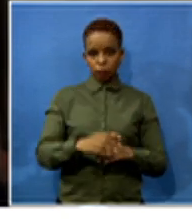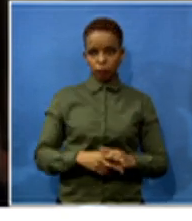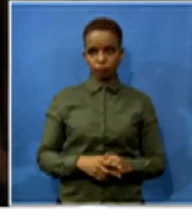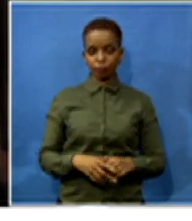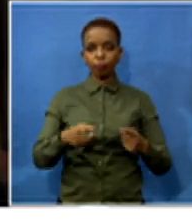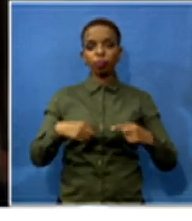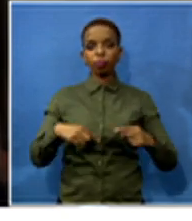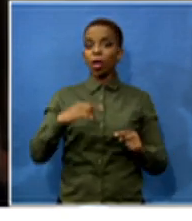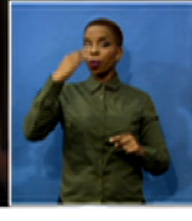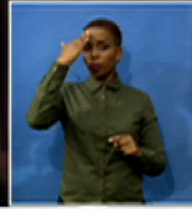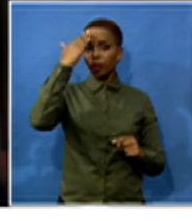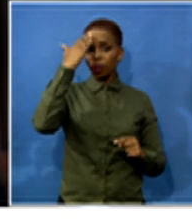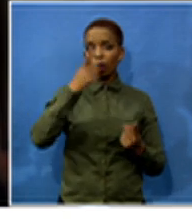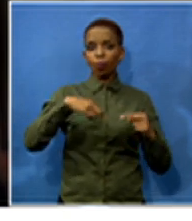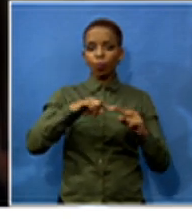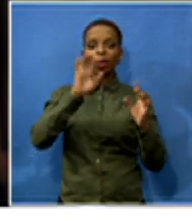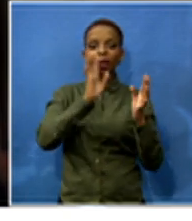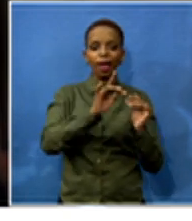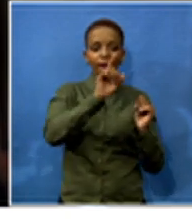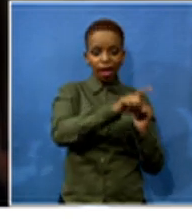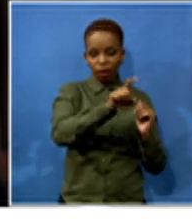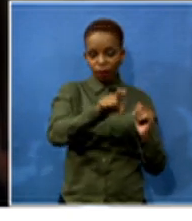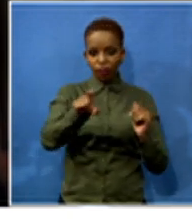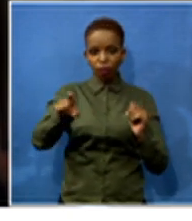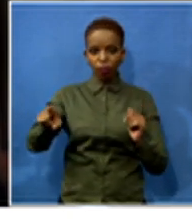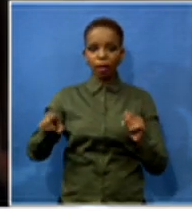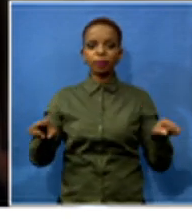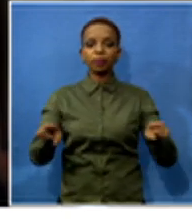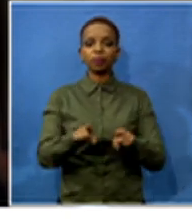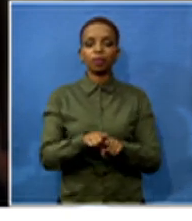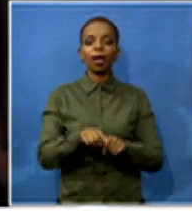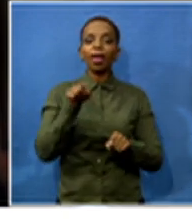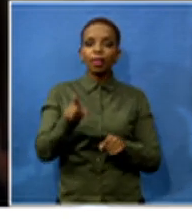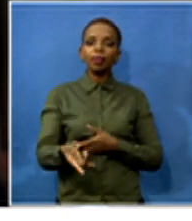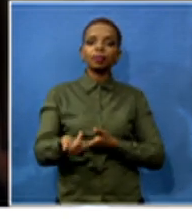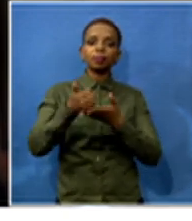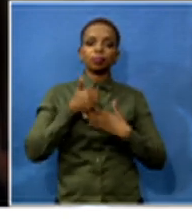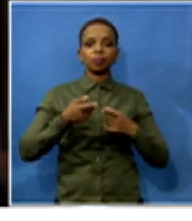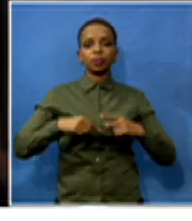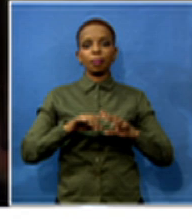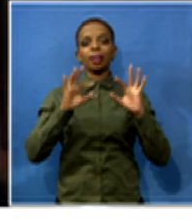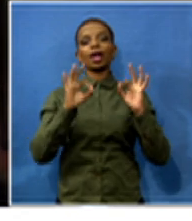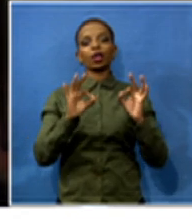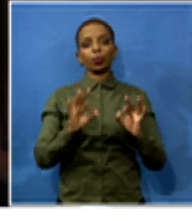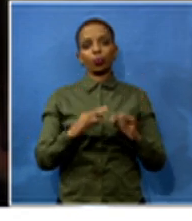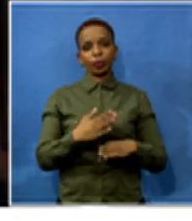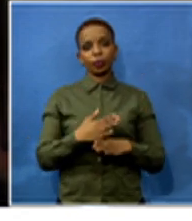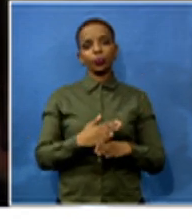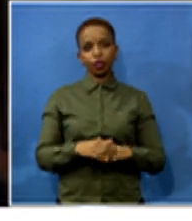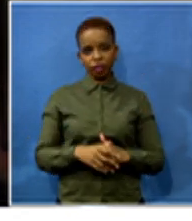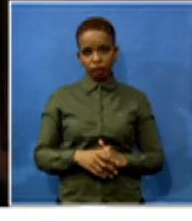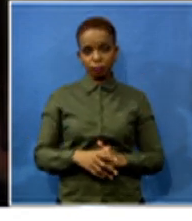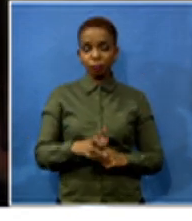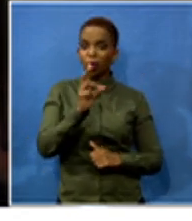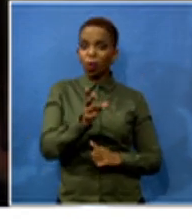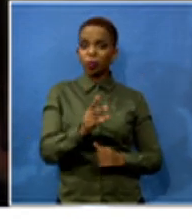reaching virtually everyone in those populations. So that contributes to the accuracy. And the fact is that because we